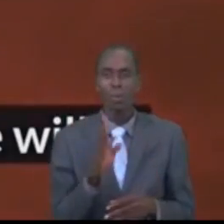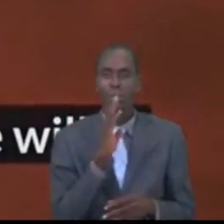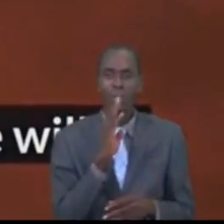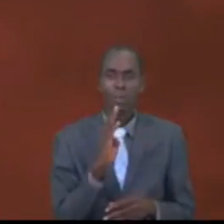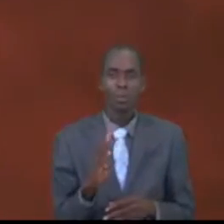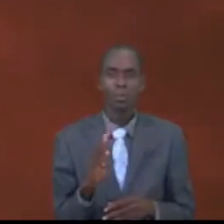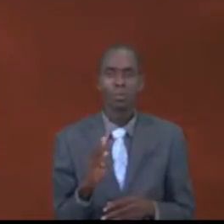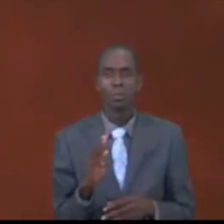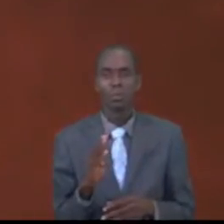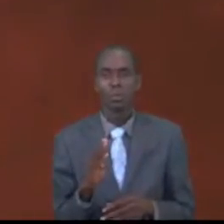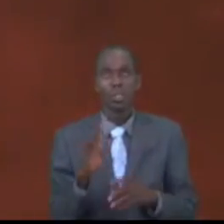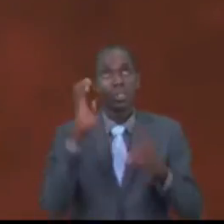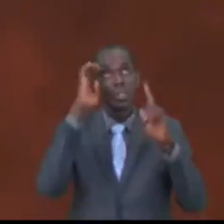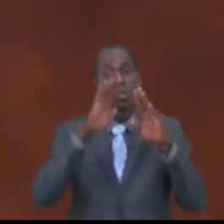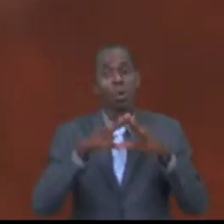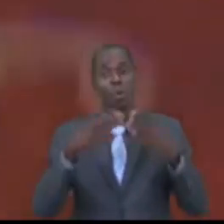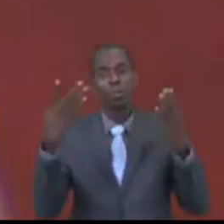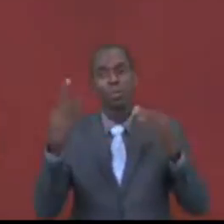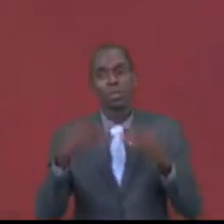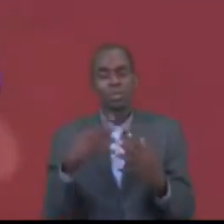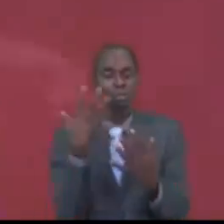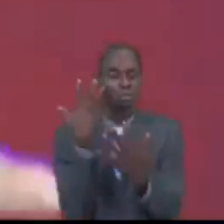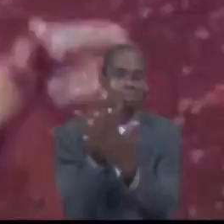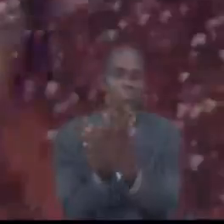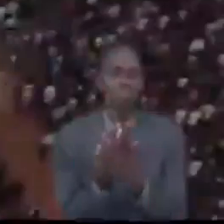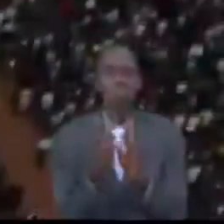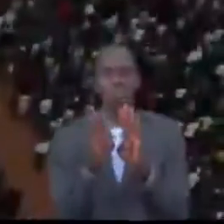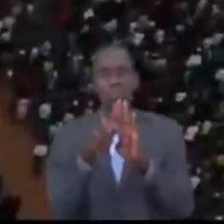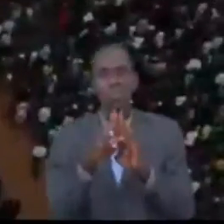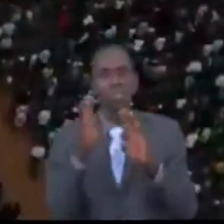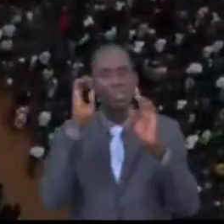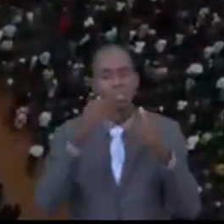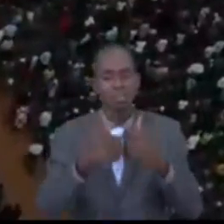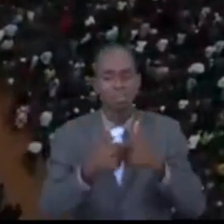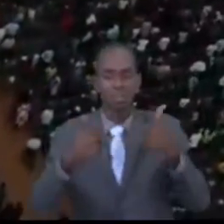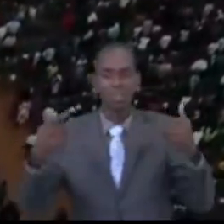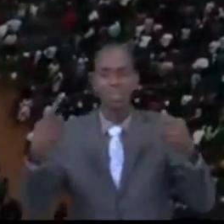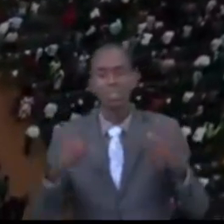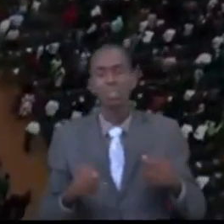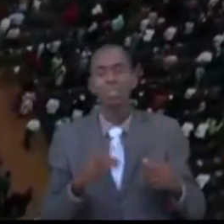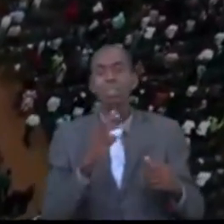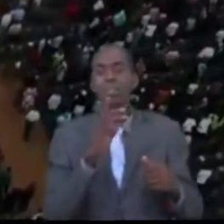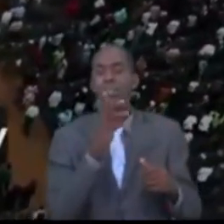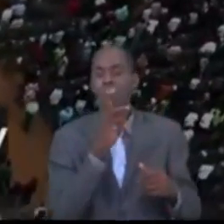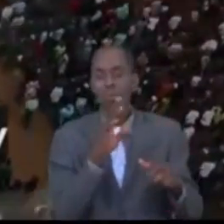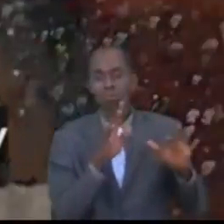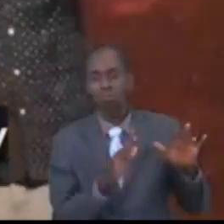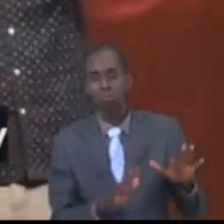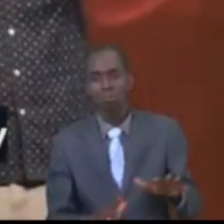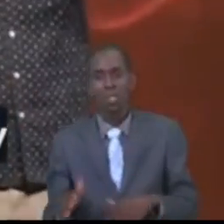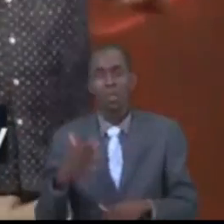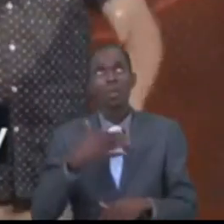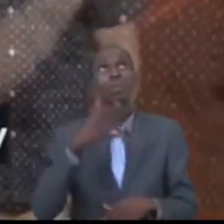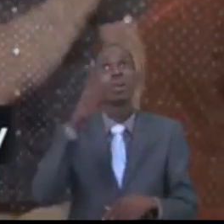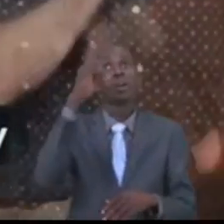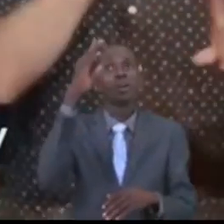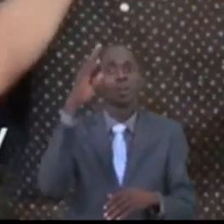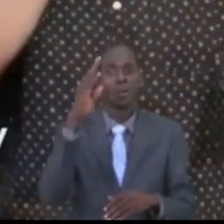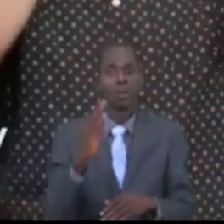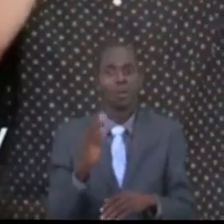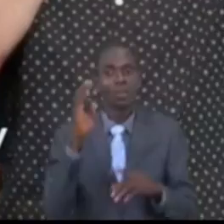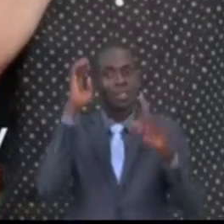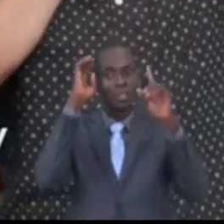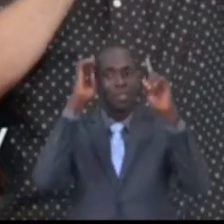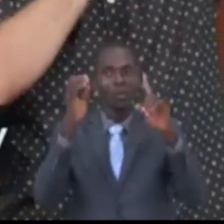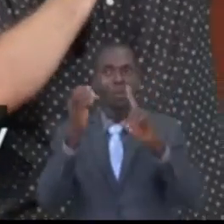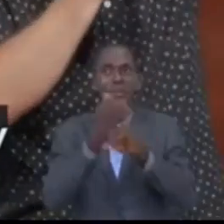He opened the prison doors, he parted the raging sea. My God, he